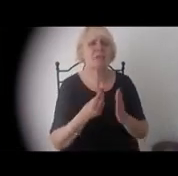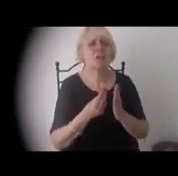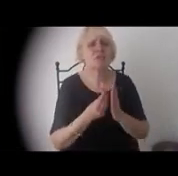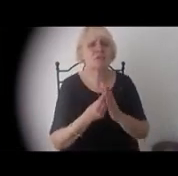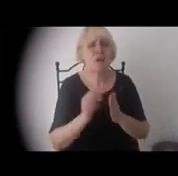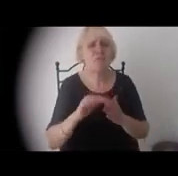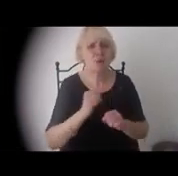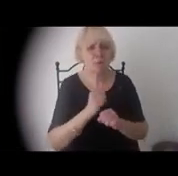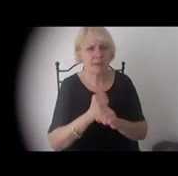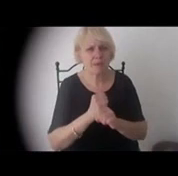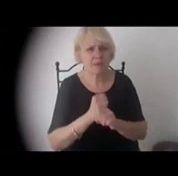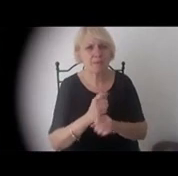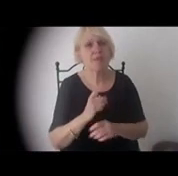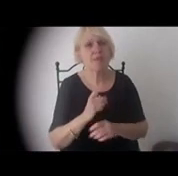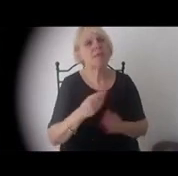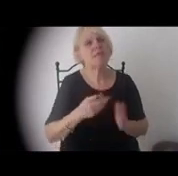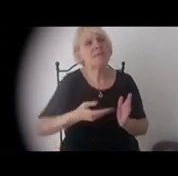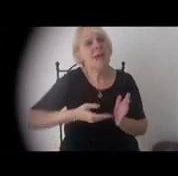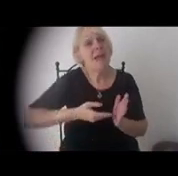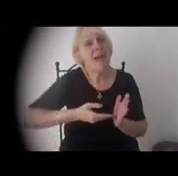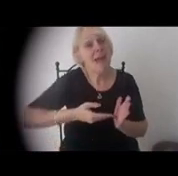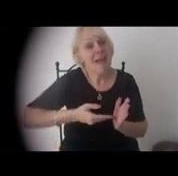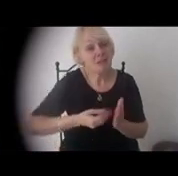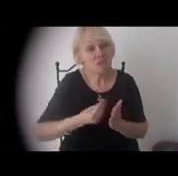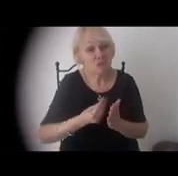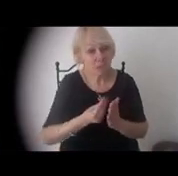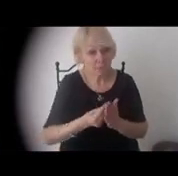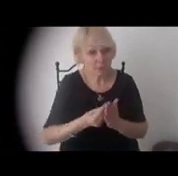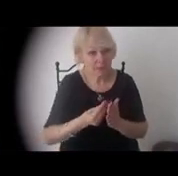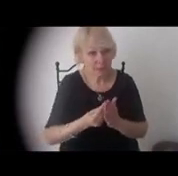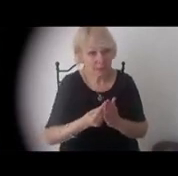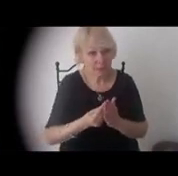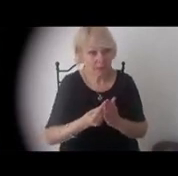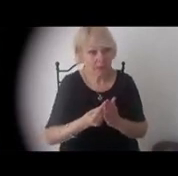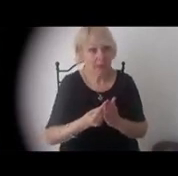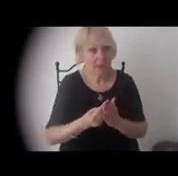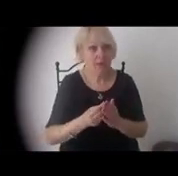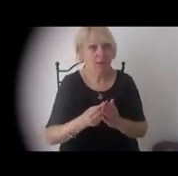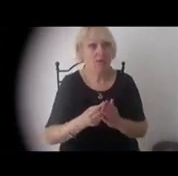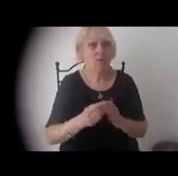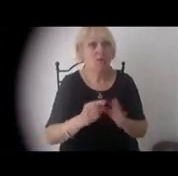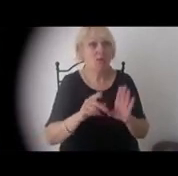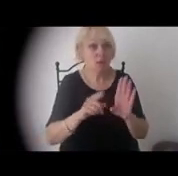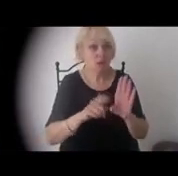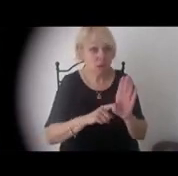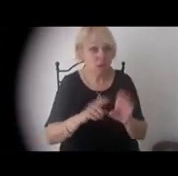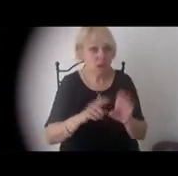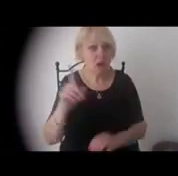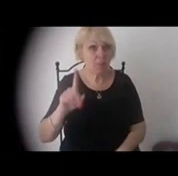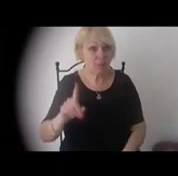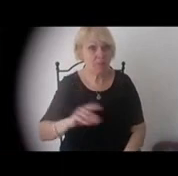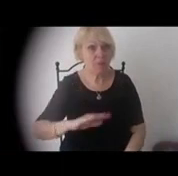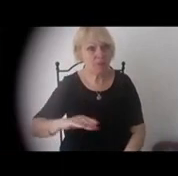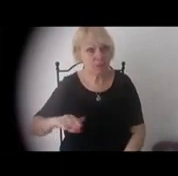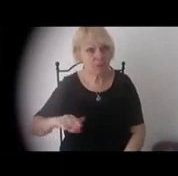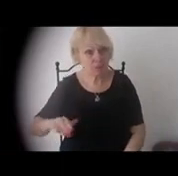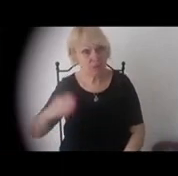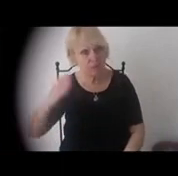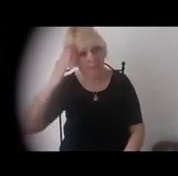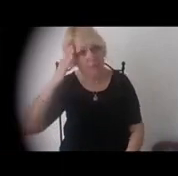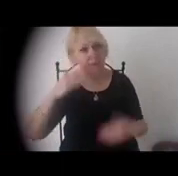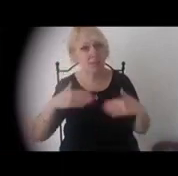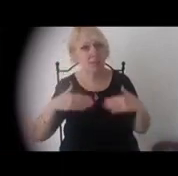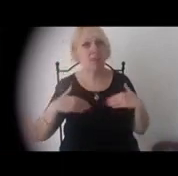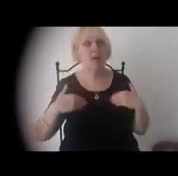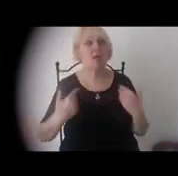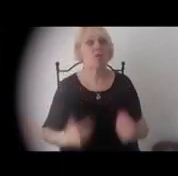invested in the mental health and well-being of children and young people? And if so, what are the priorities? Maybe Cams, while you've got you on